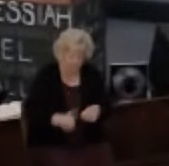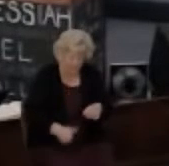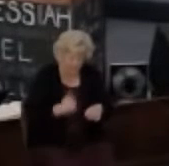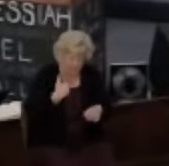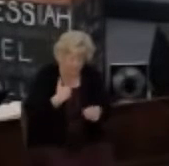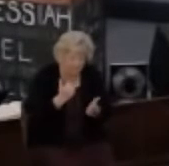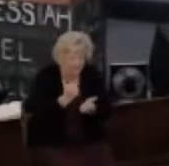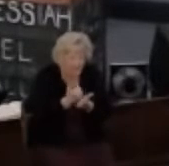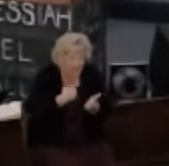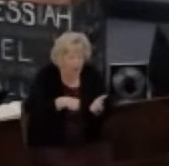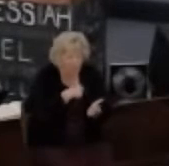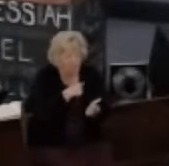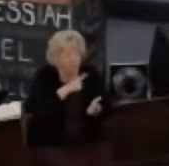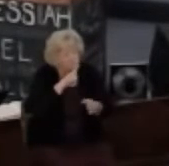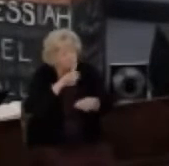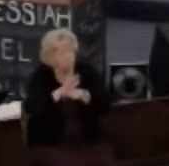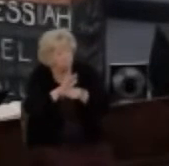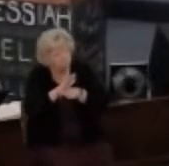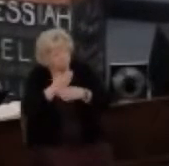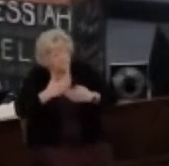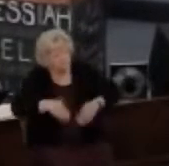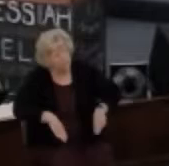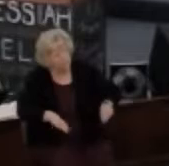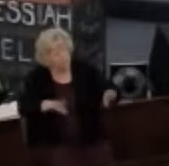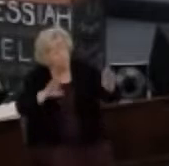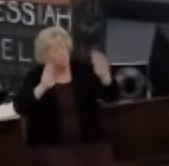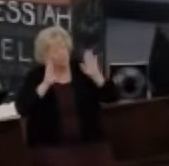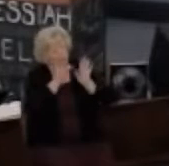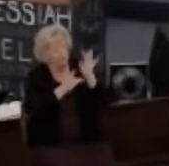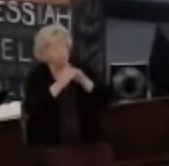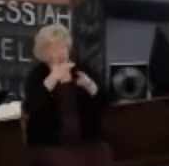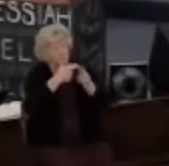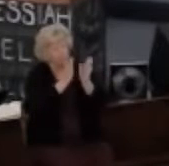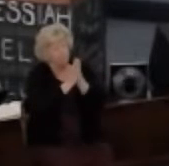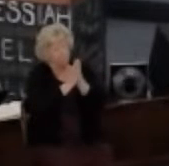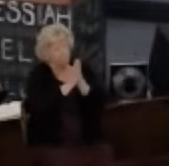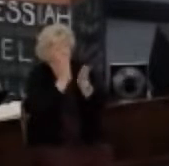committed. Lord, help us to surrender. In Jesus' name we